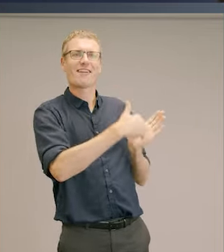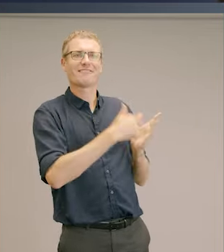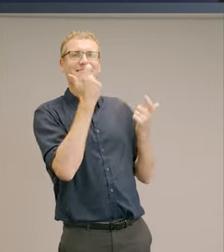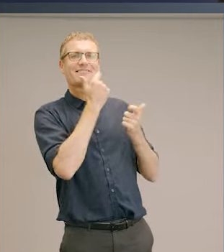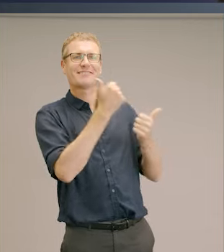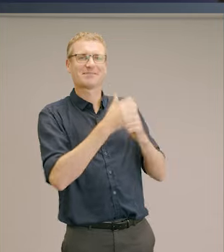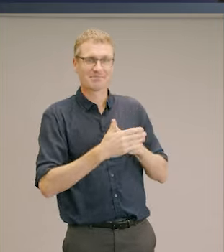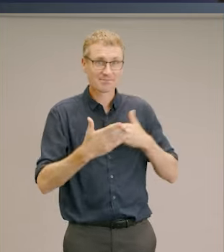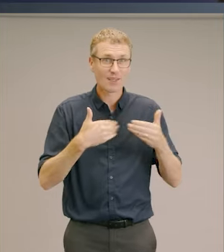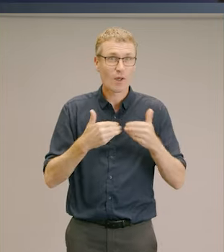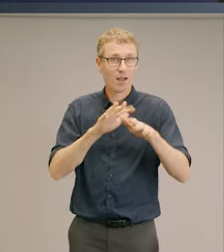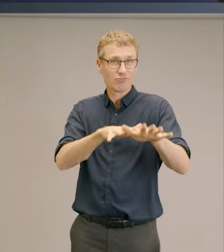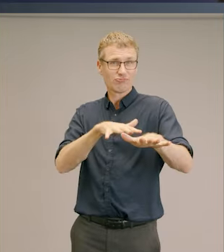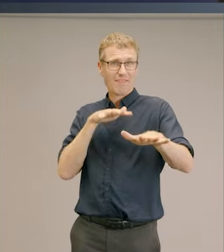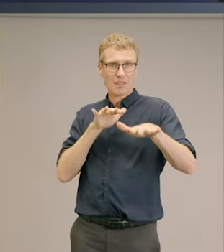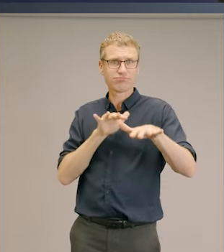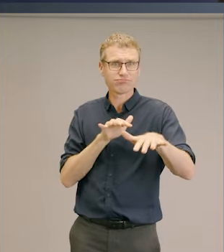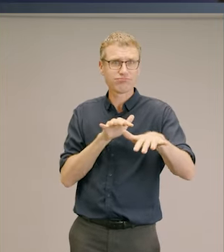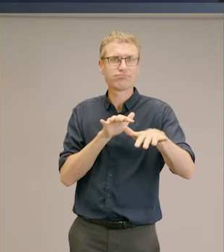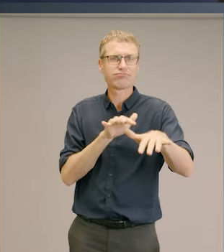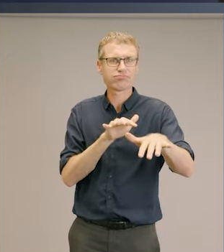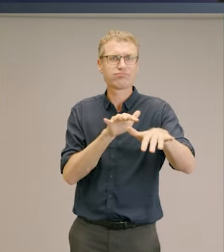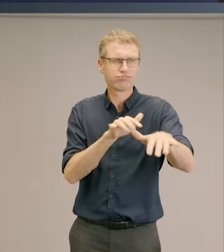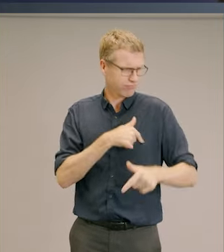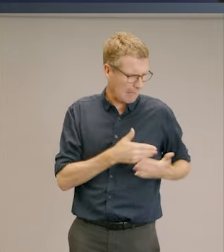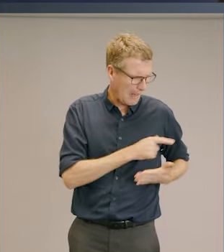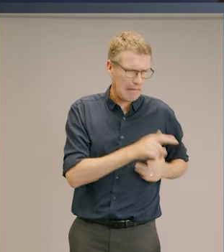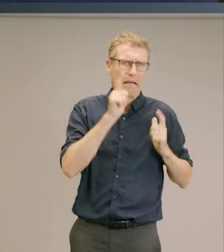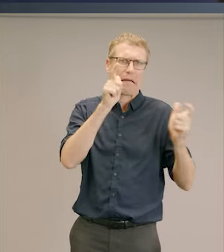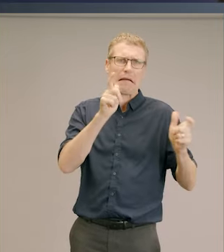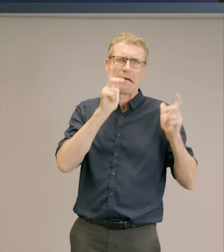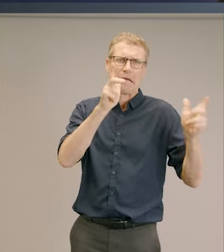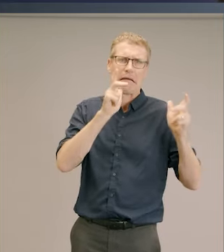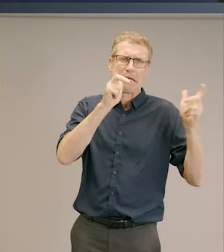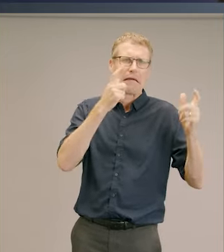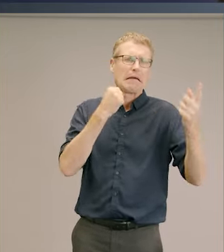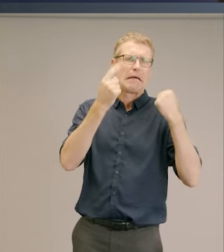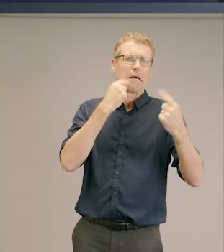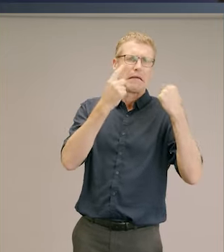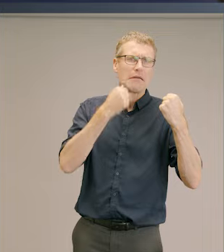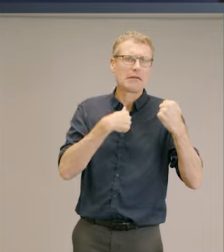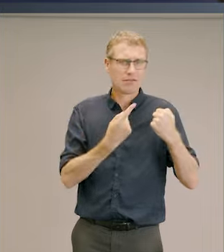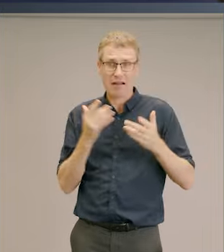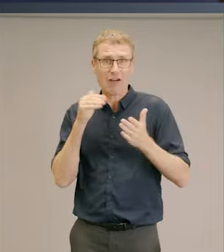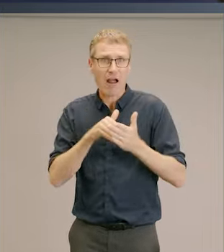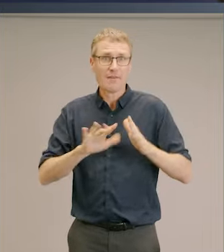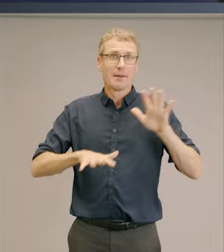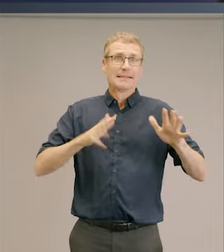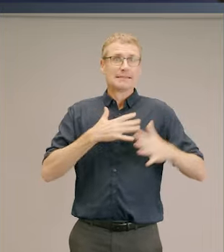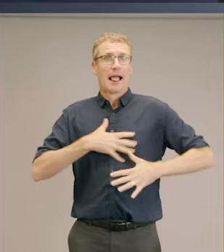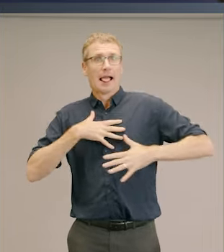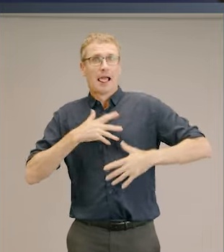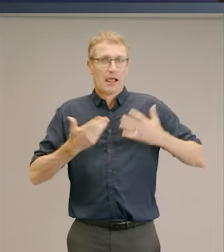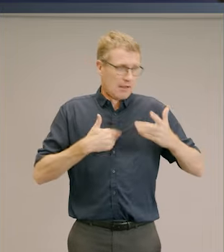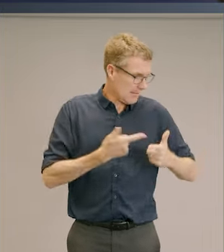were. And we got stuck in traffic and Luke cried the entire way, pretty much. So we were slightly harassed by the time we